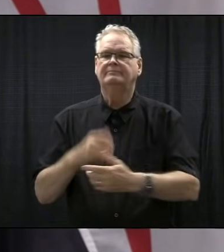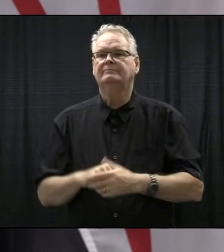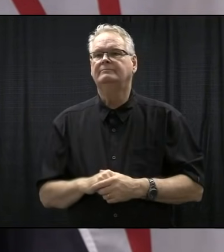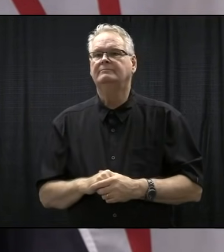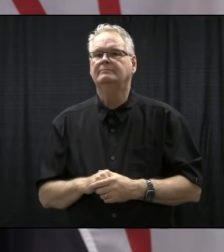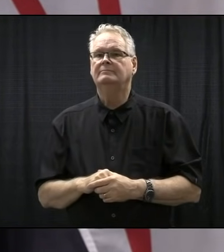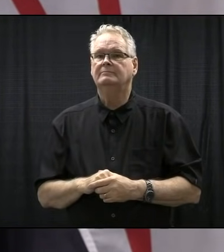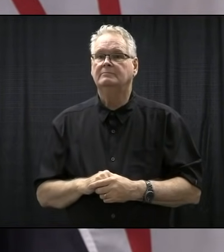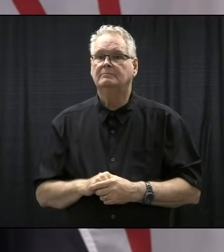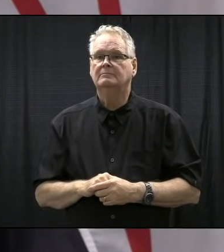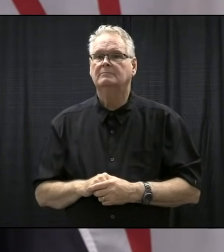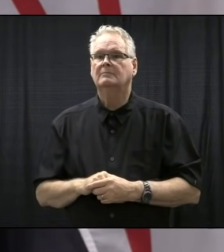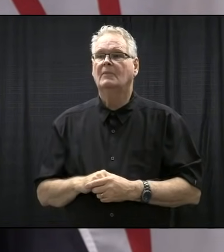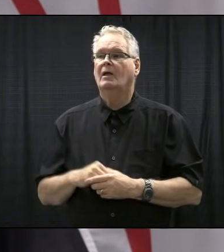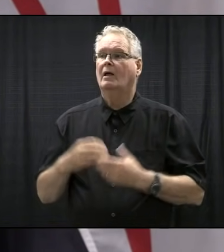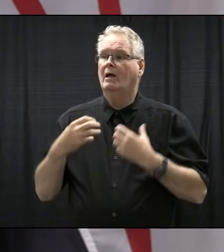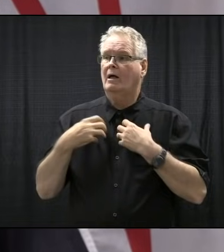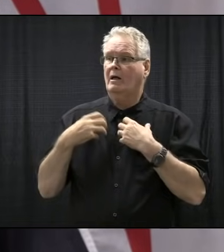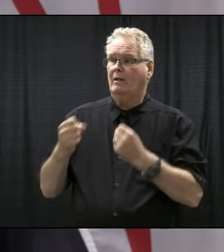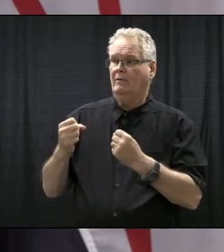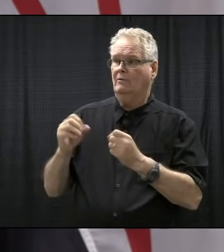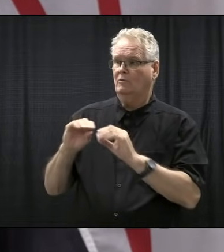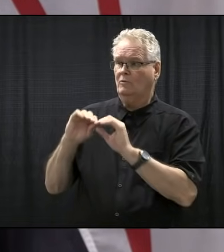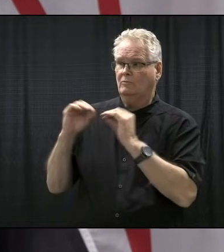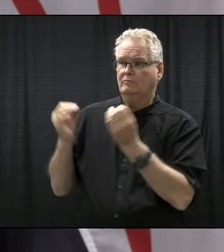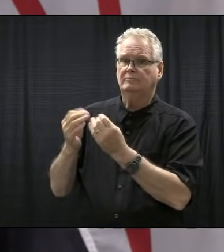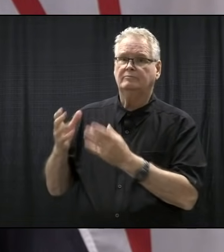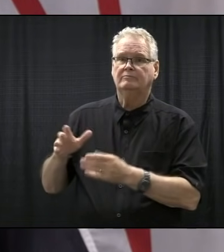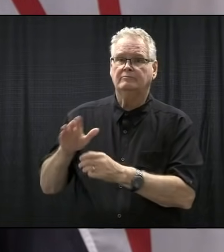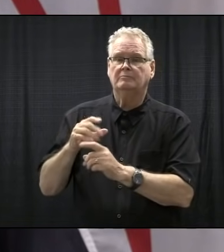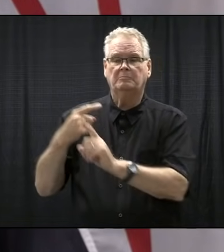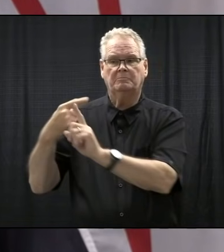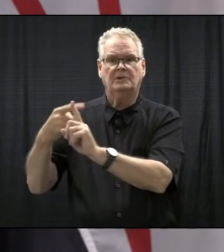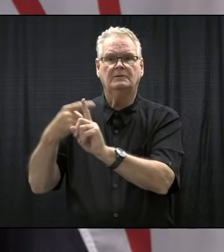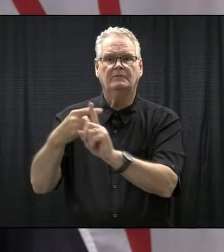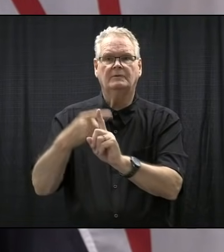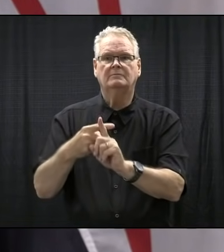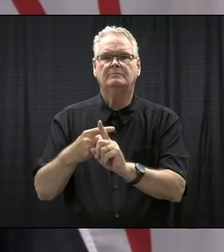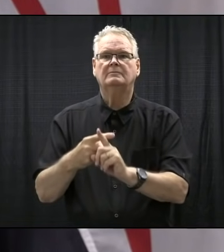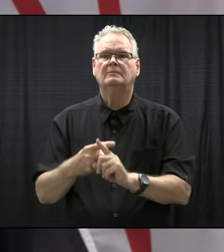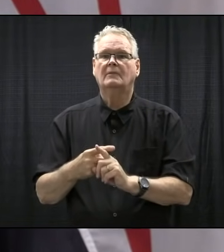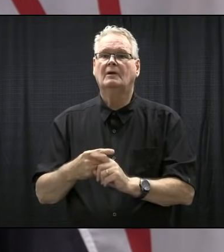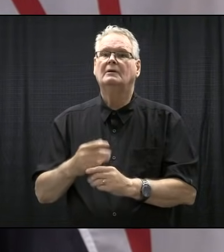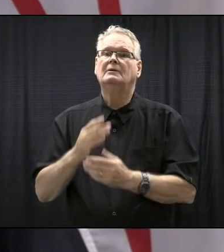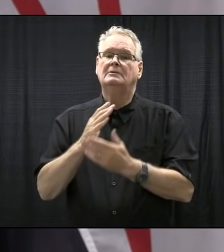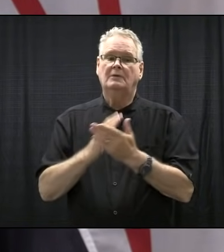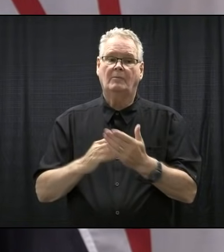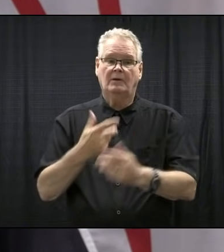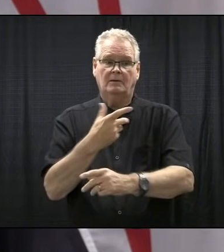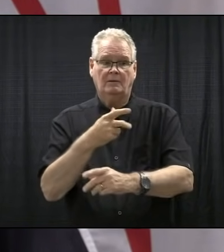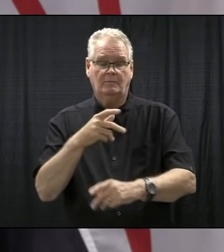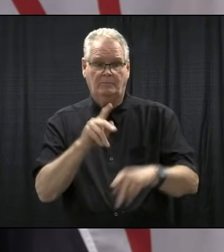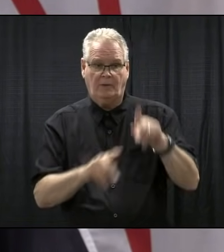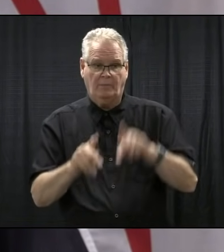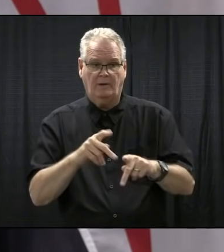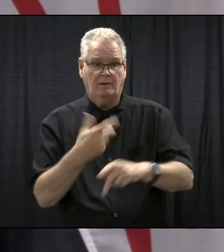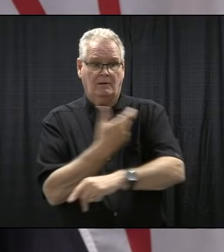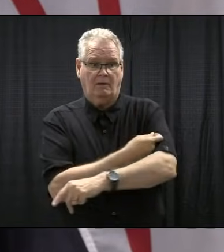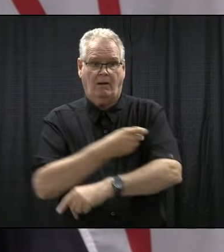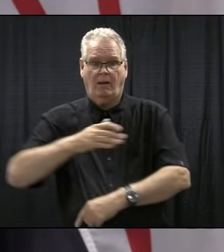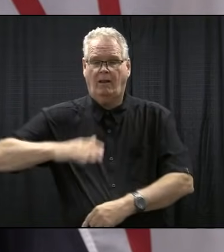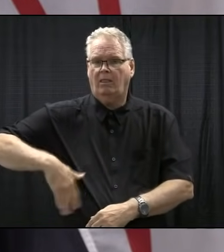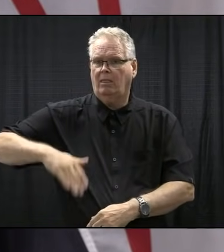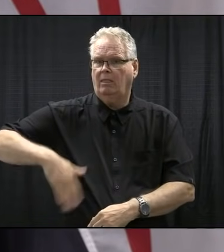90% of COVID-19 cases are in unvaccinated individuals, and less than 1% of cases and hospitalizations are in fully vaccinated